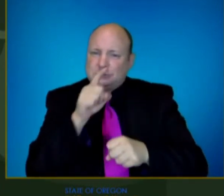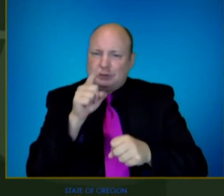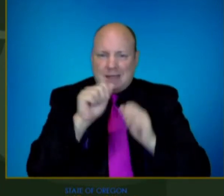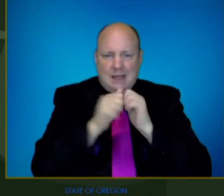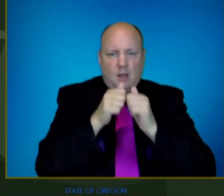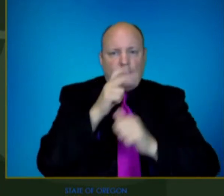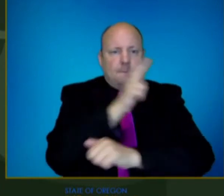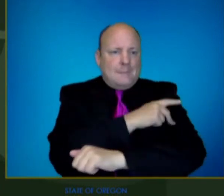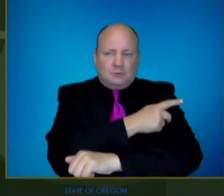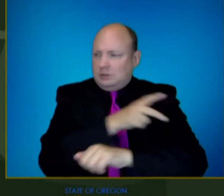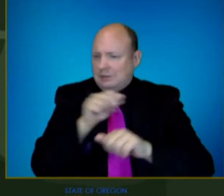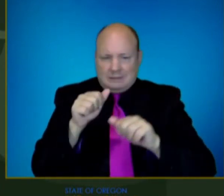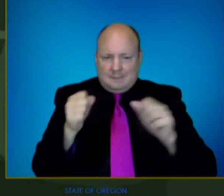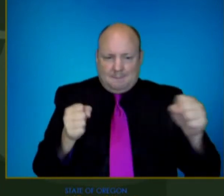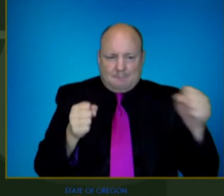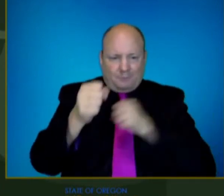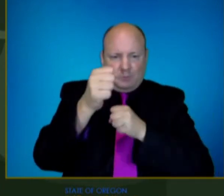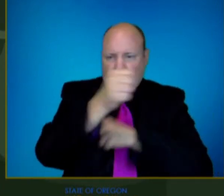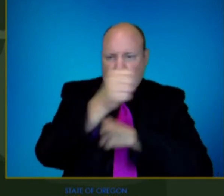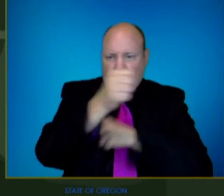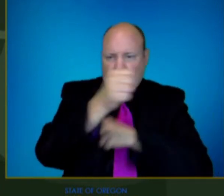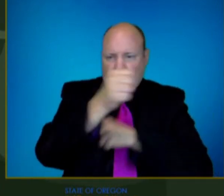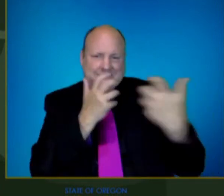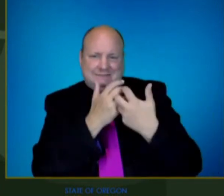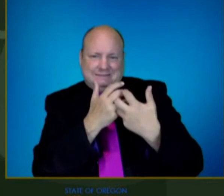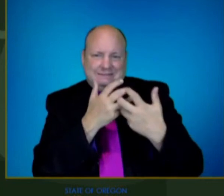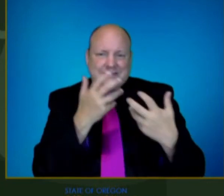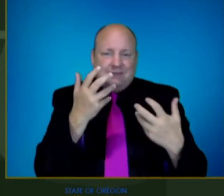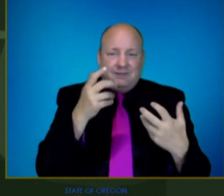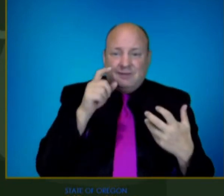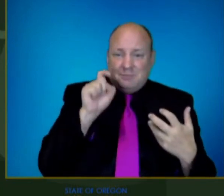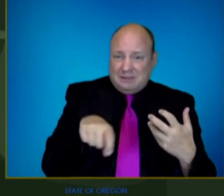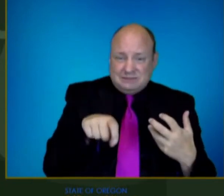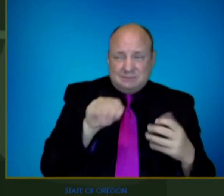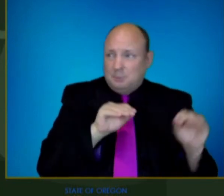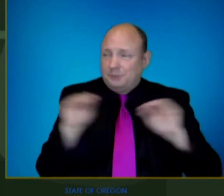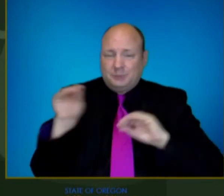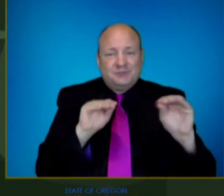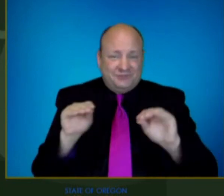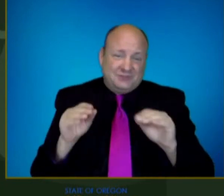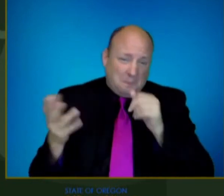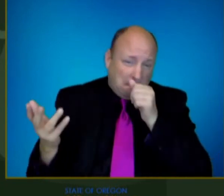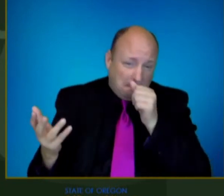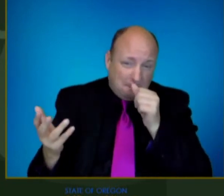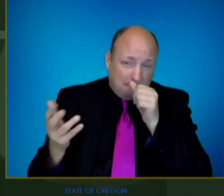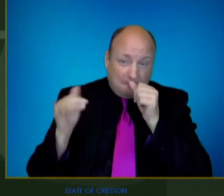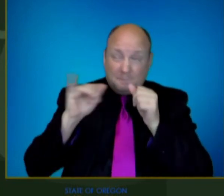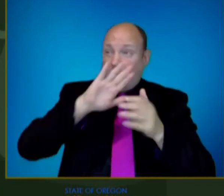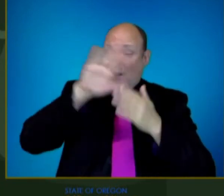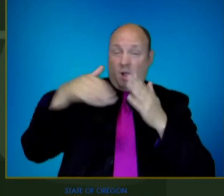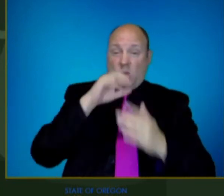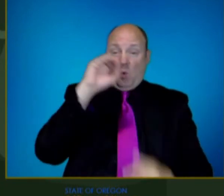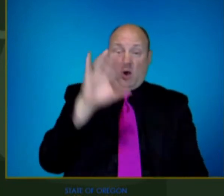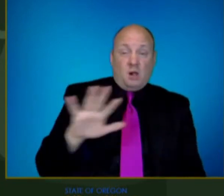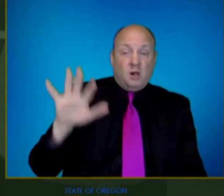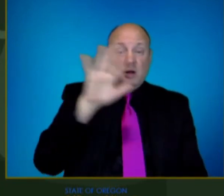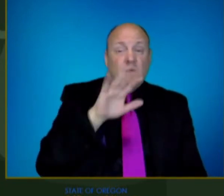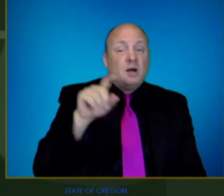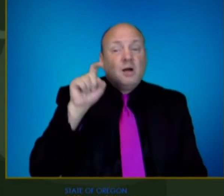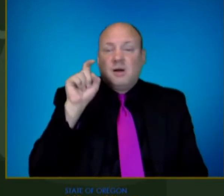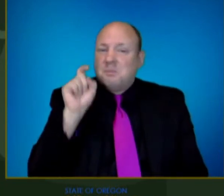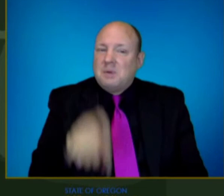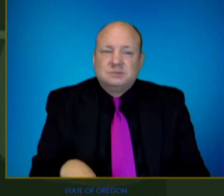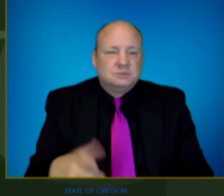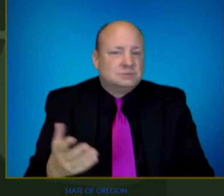But we need all Oregonians to help in this effort. This is not a governor action alone, a public